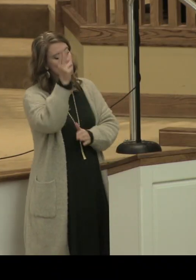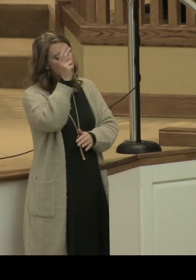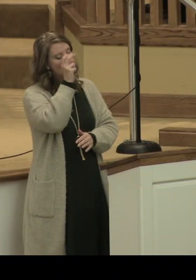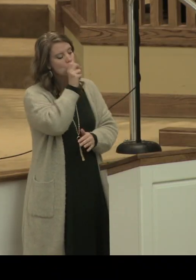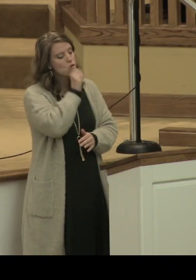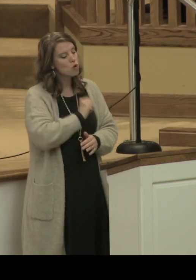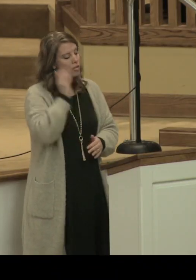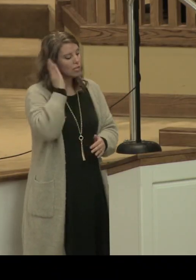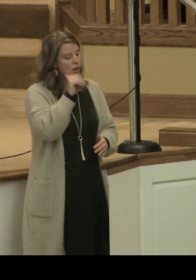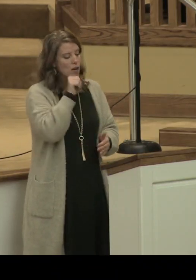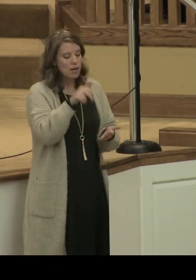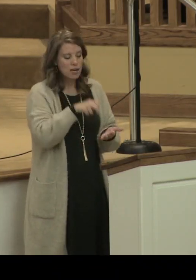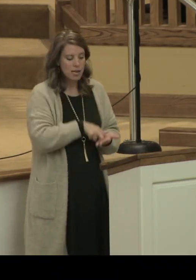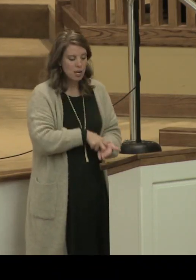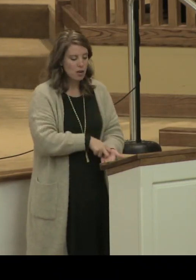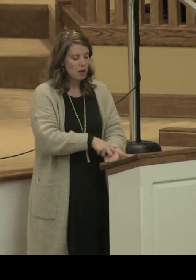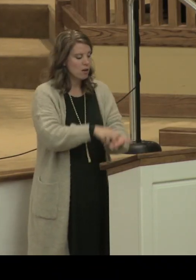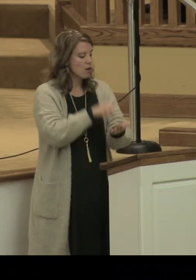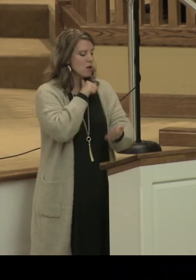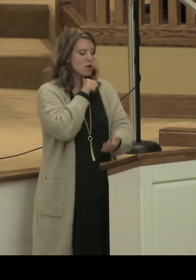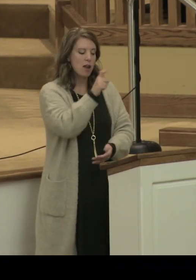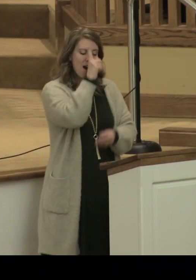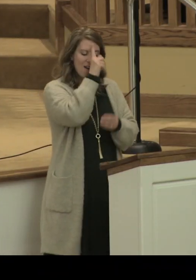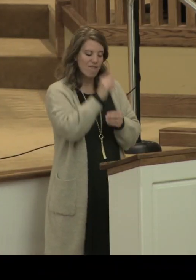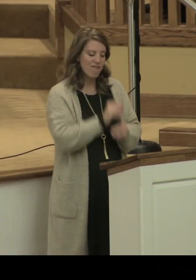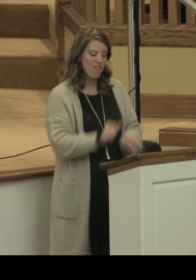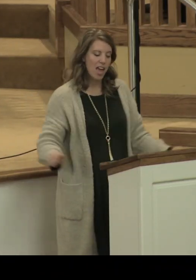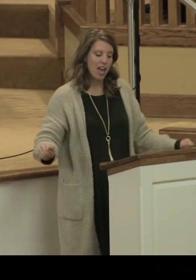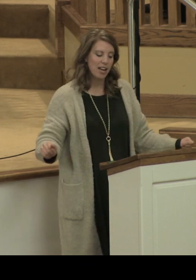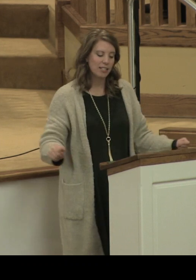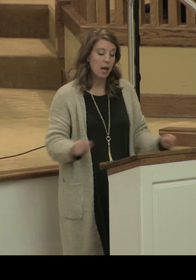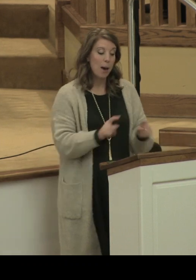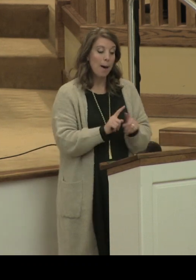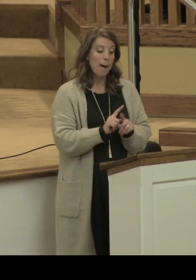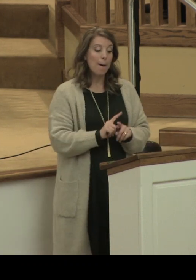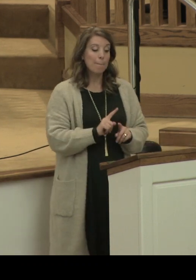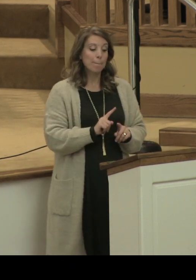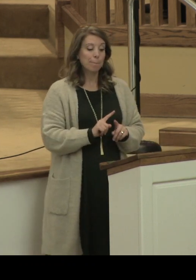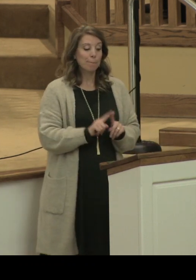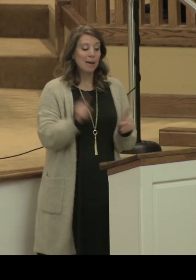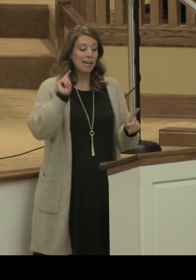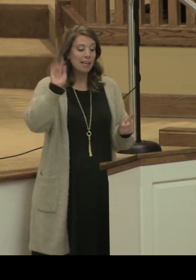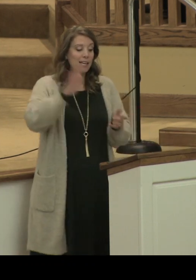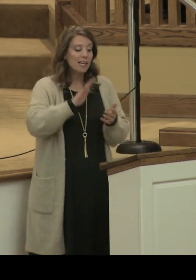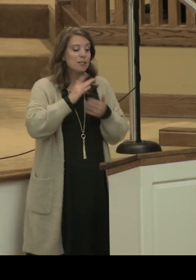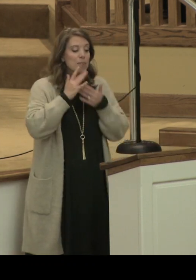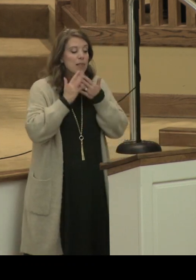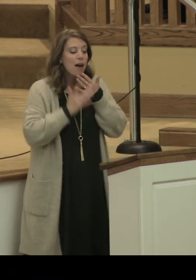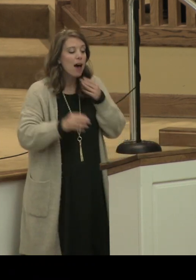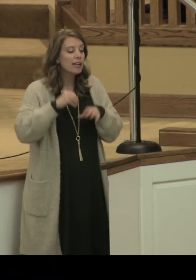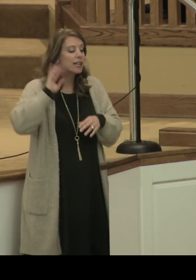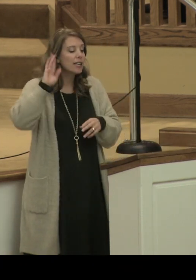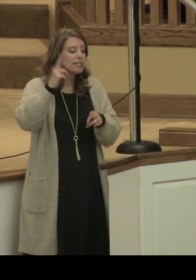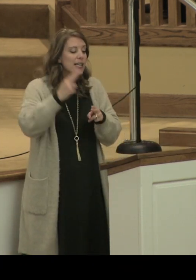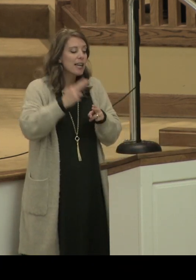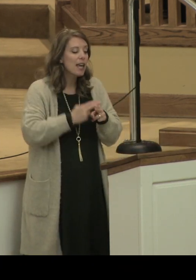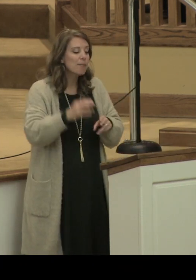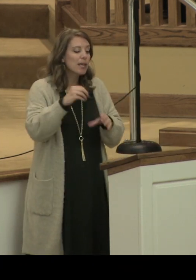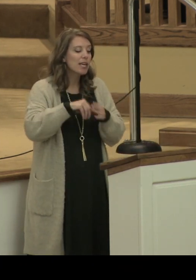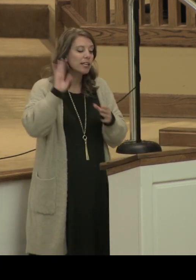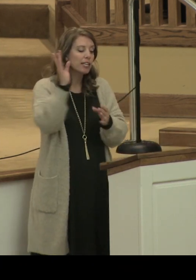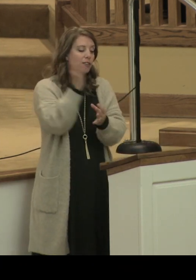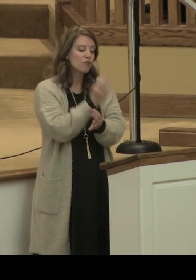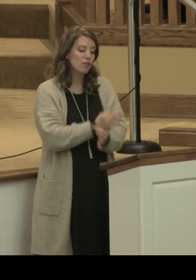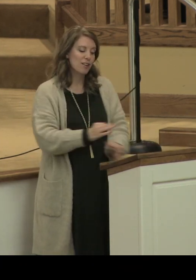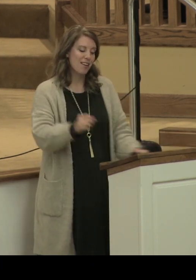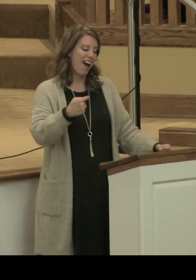of old shall not kneel, it shall not faint. By his blood and in his name, in his freedom